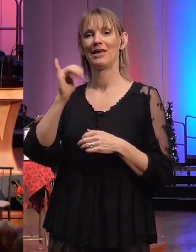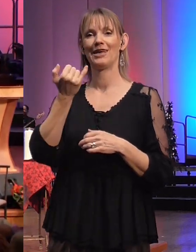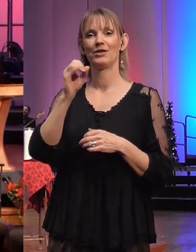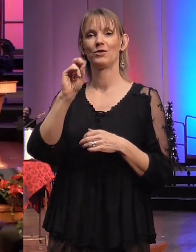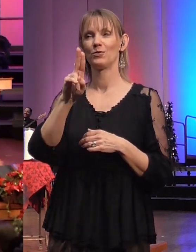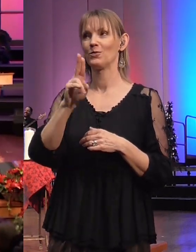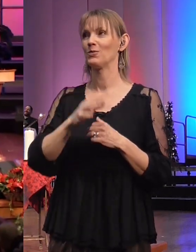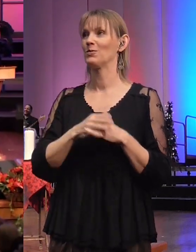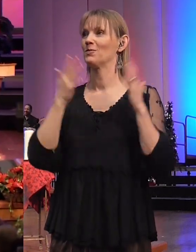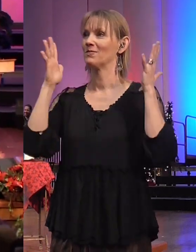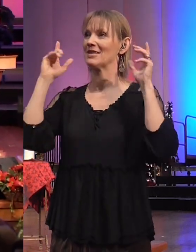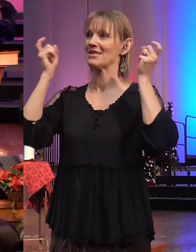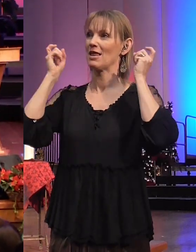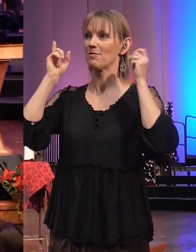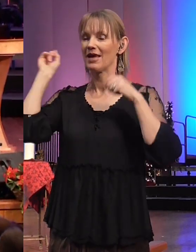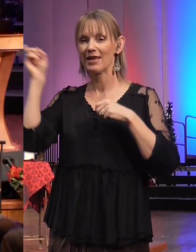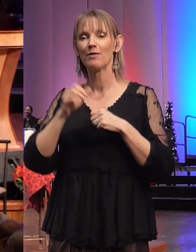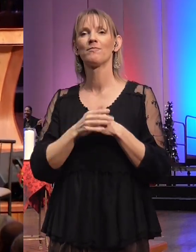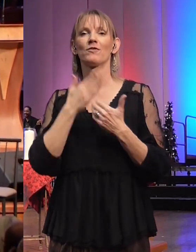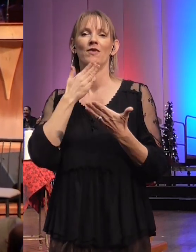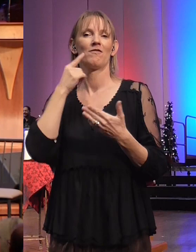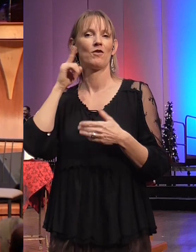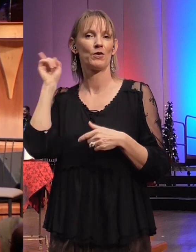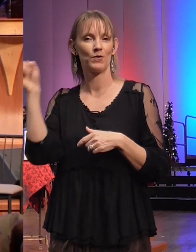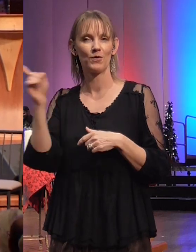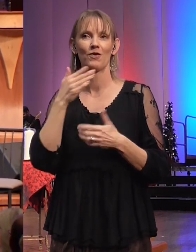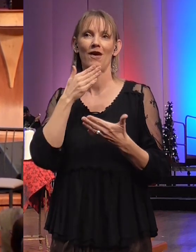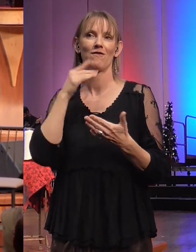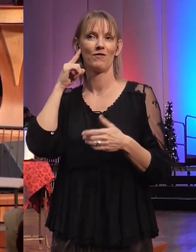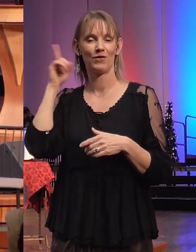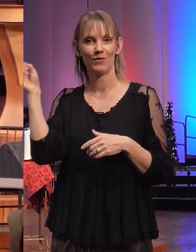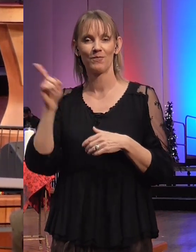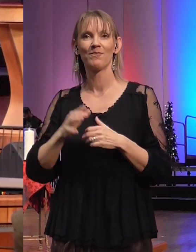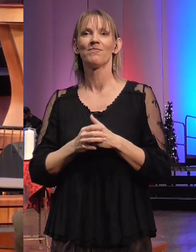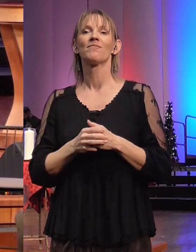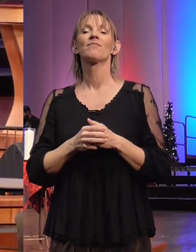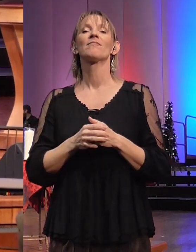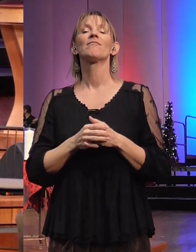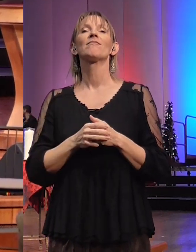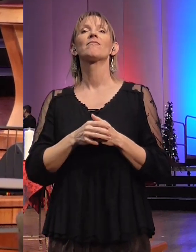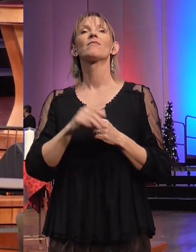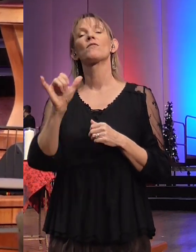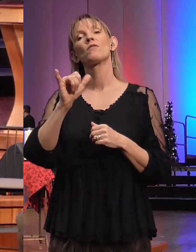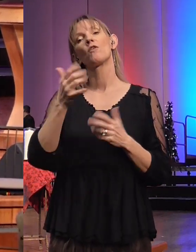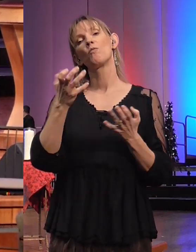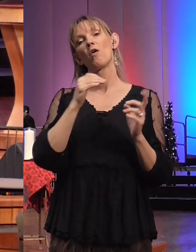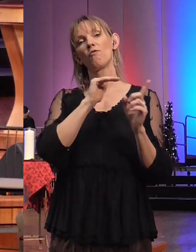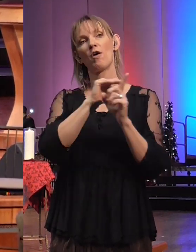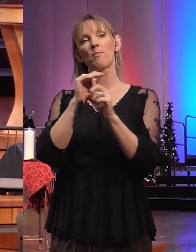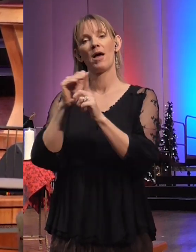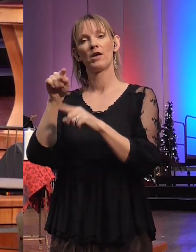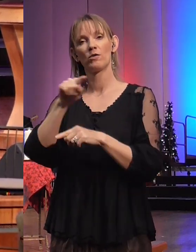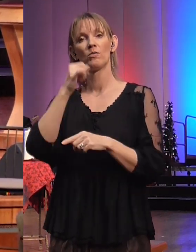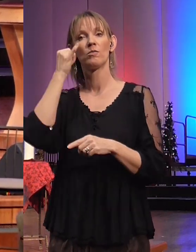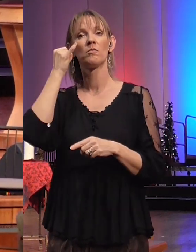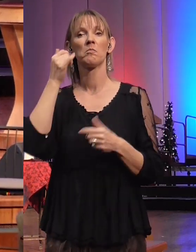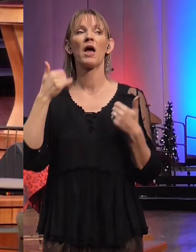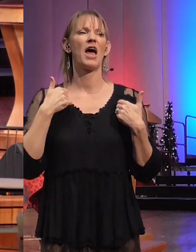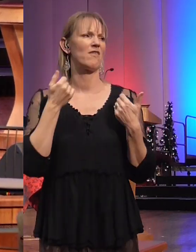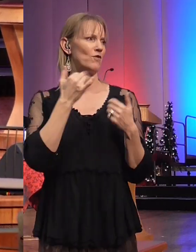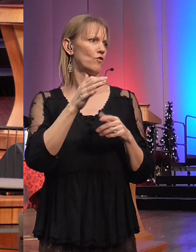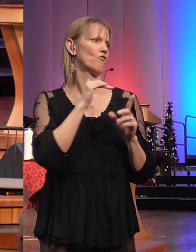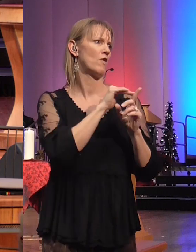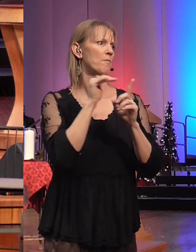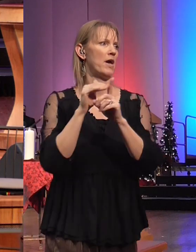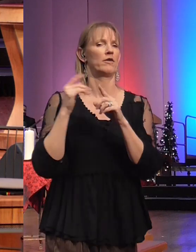Woo! Yeah, we celebrate him. Grateful for you, grateful for you. And we want to remind you, you've had a number of